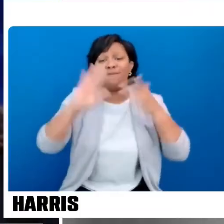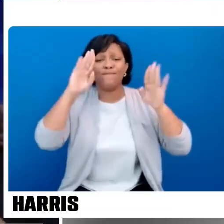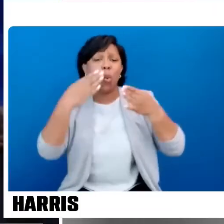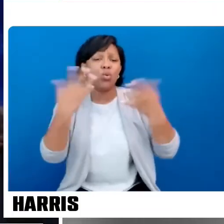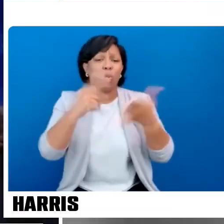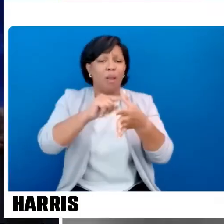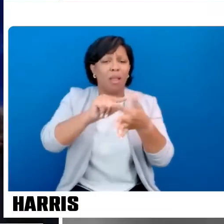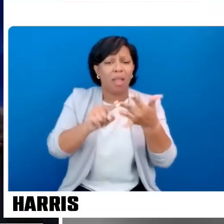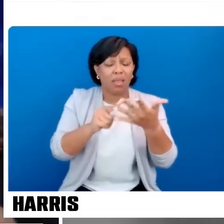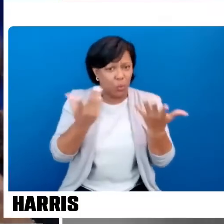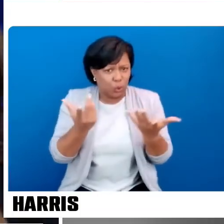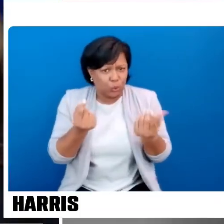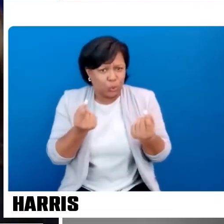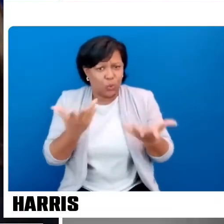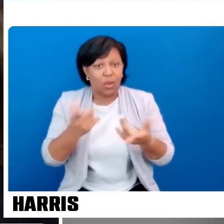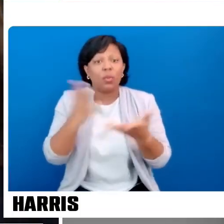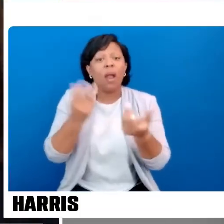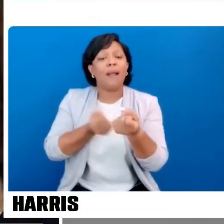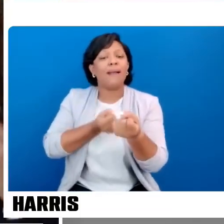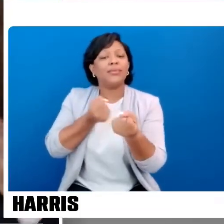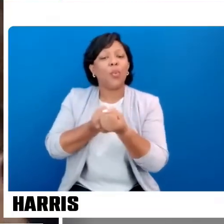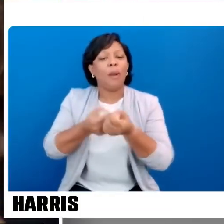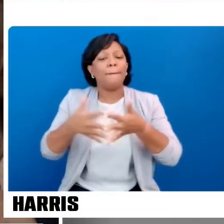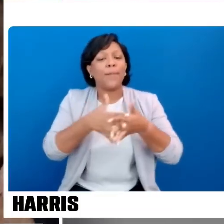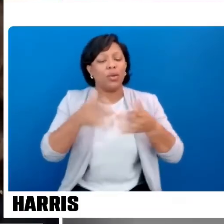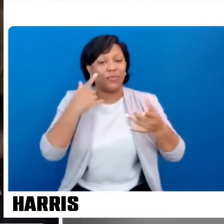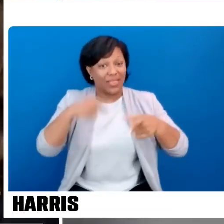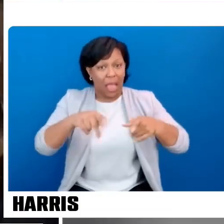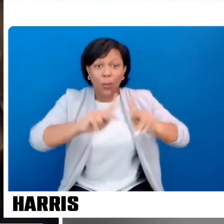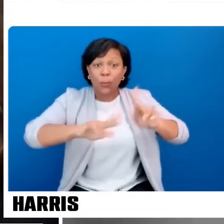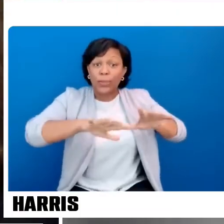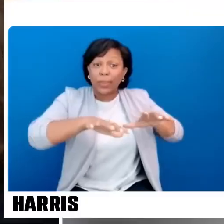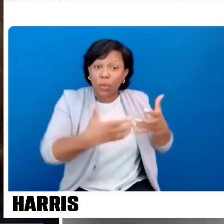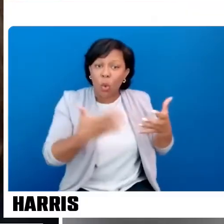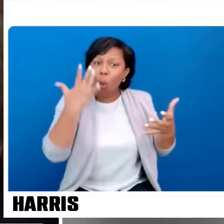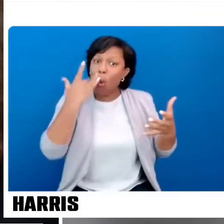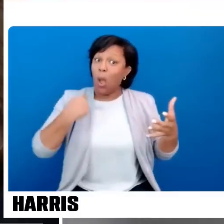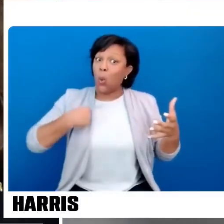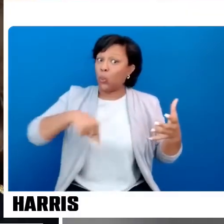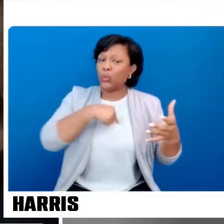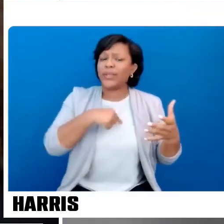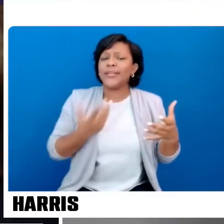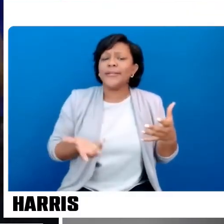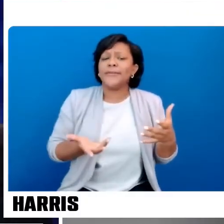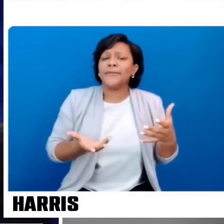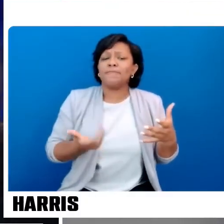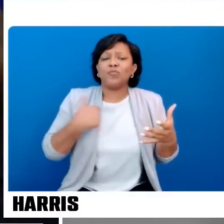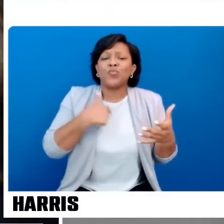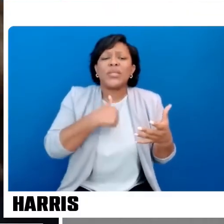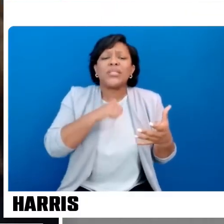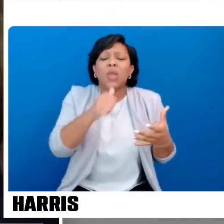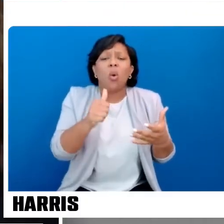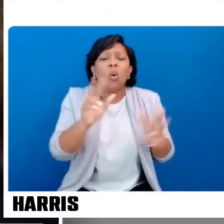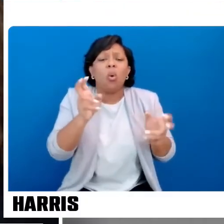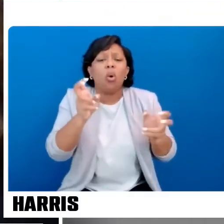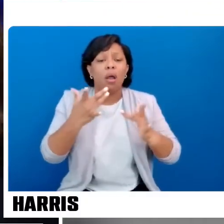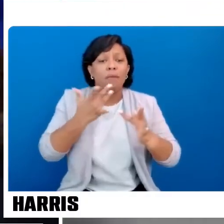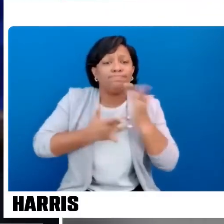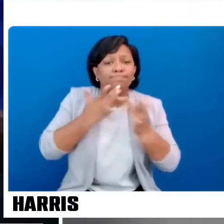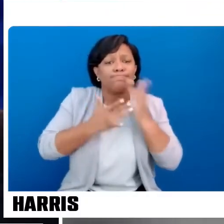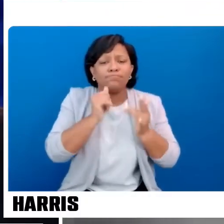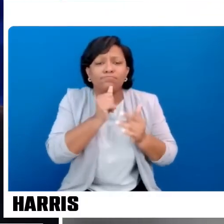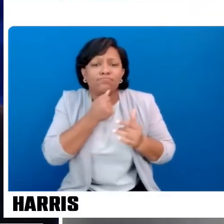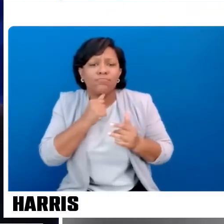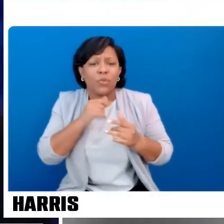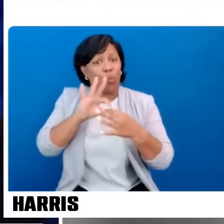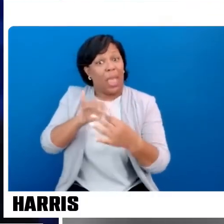America's workforce so that we don't end up having, on the short end of the stick, in terms of workers' rights. But what